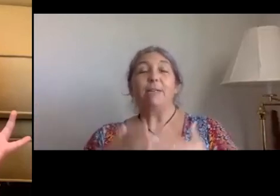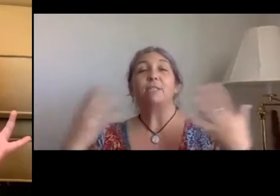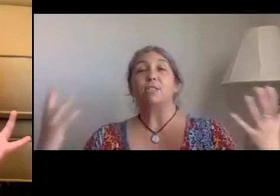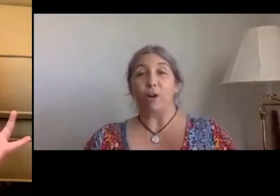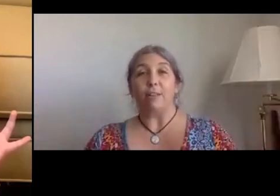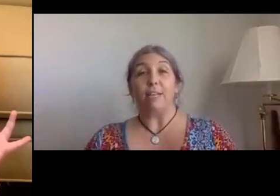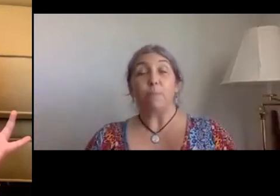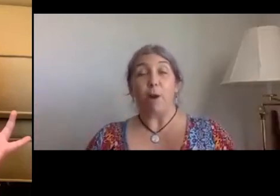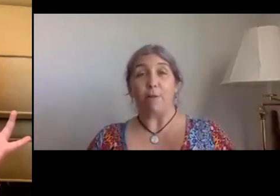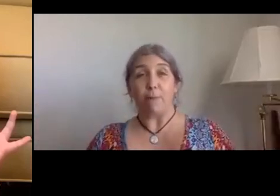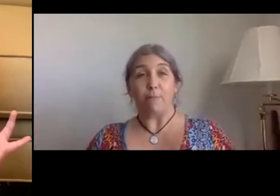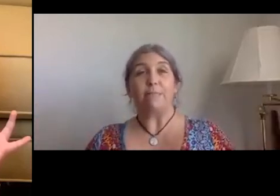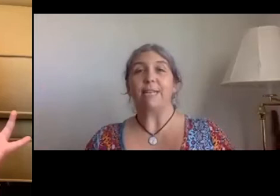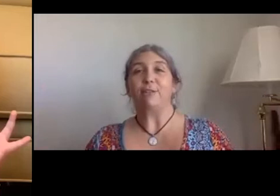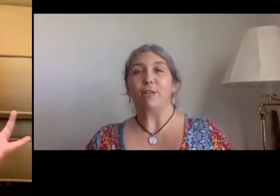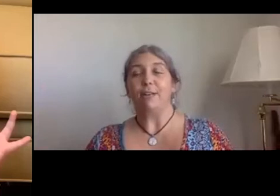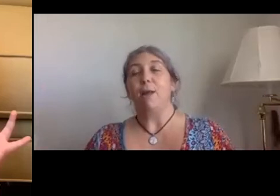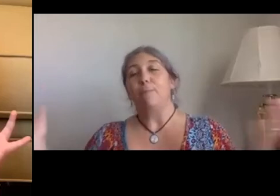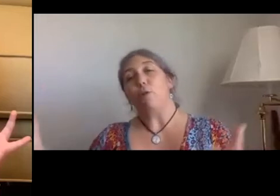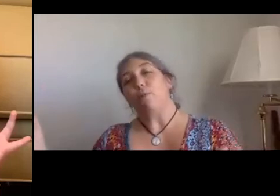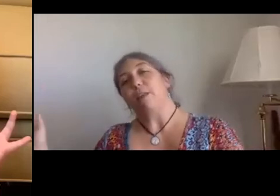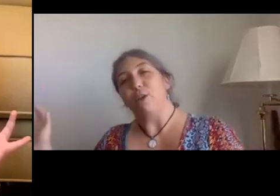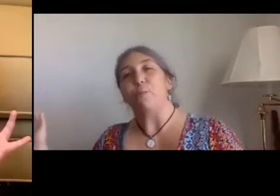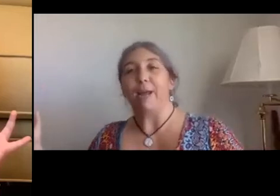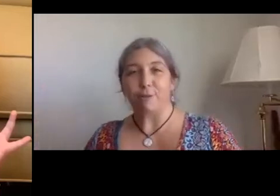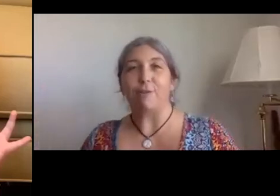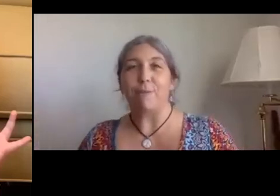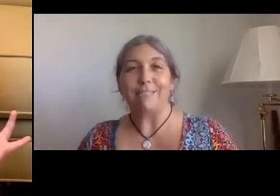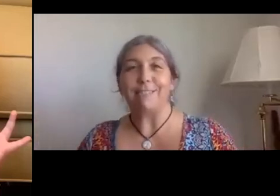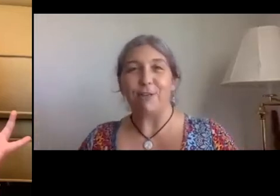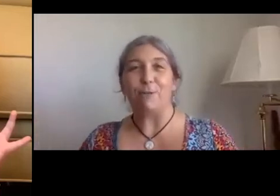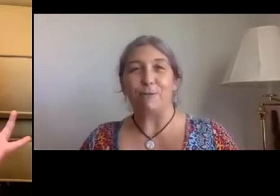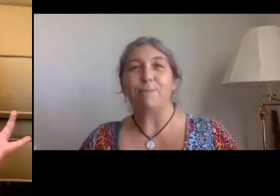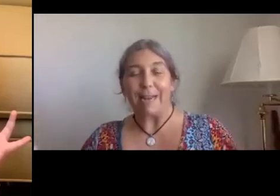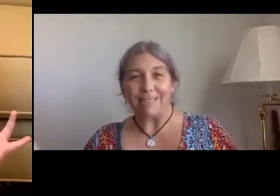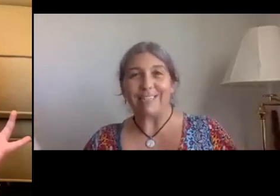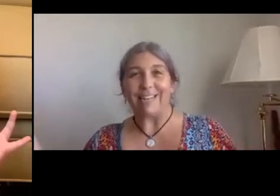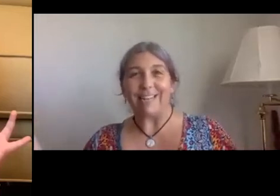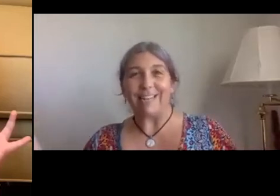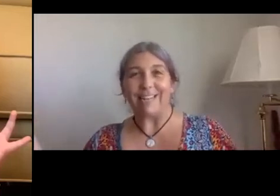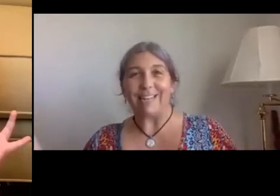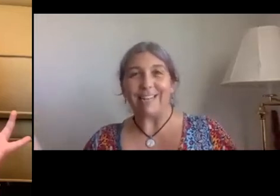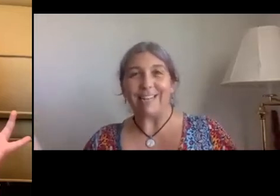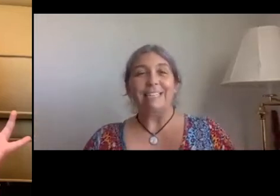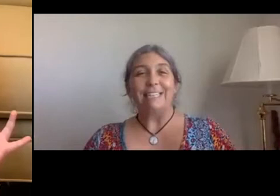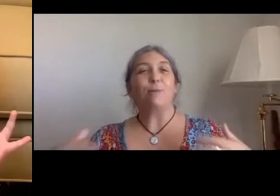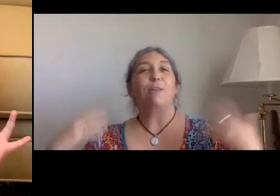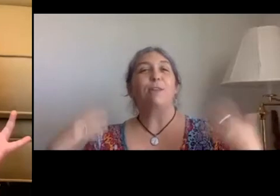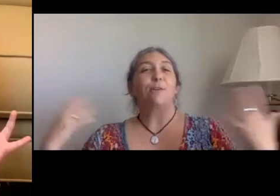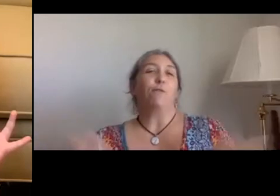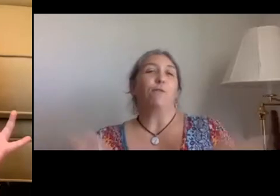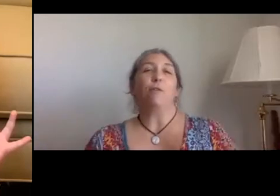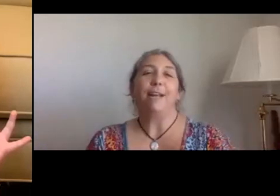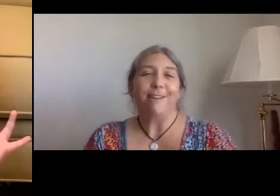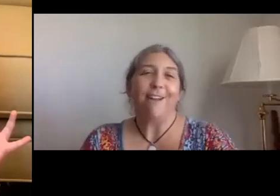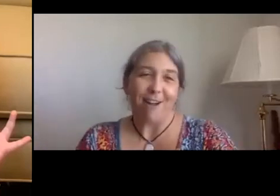going to start this part of my presentation both with a cute picture of my seven-year-old meditating and with a quote from